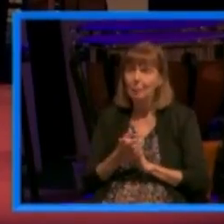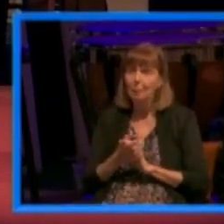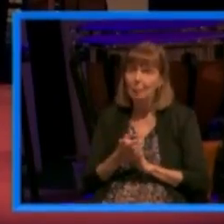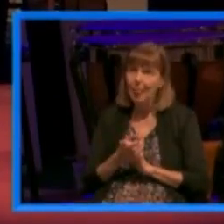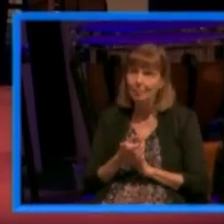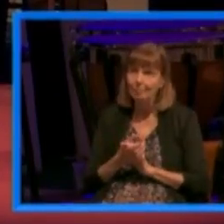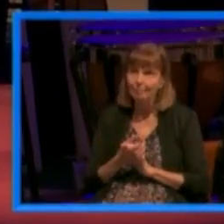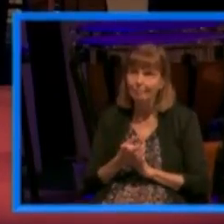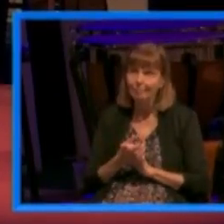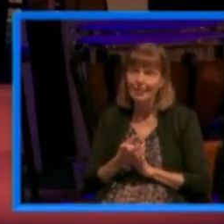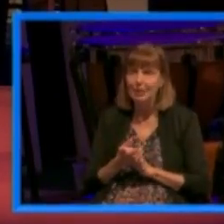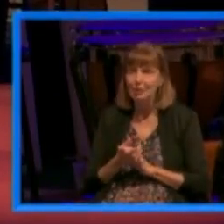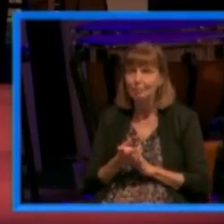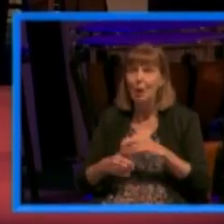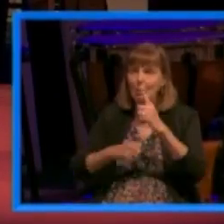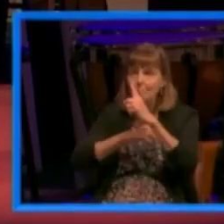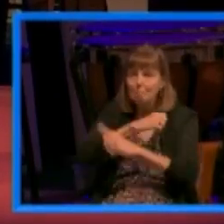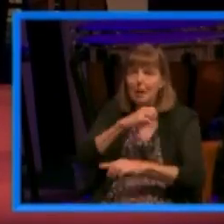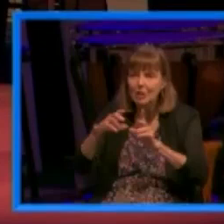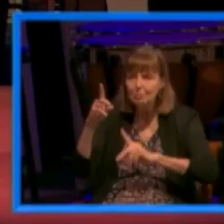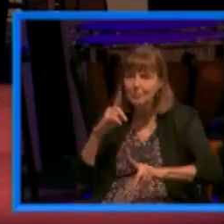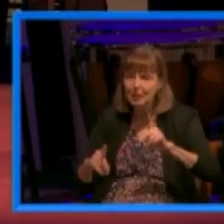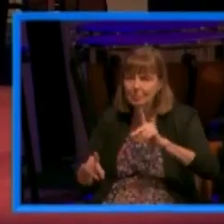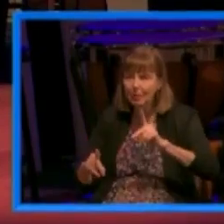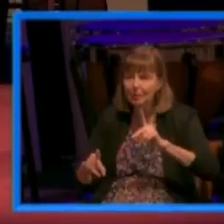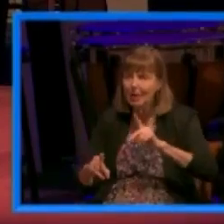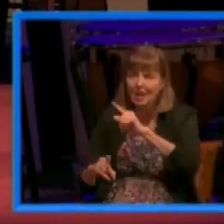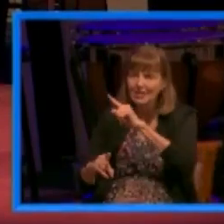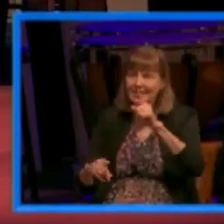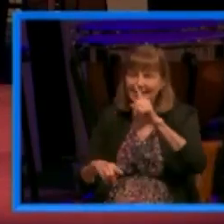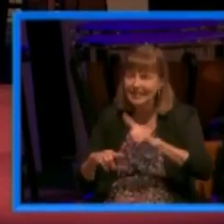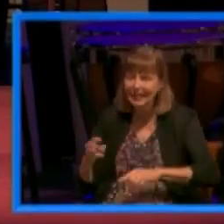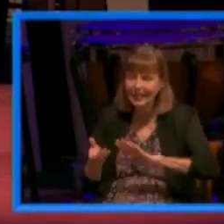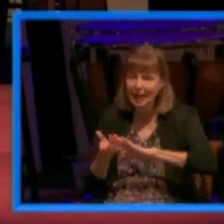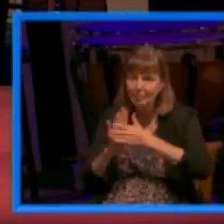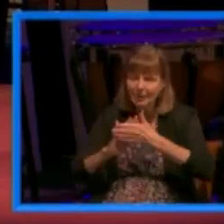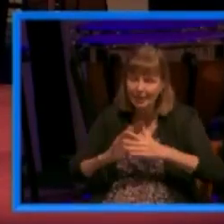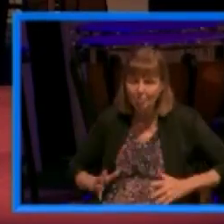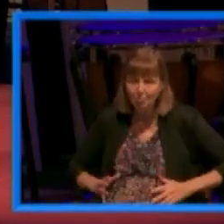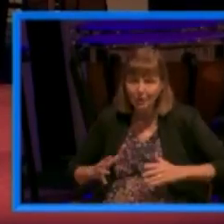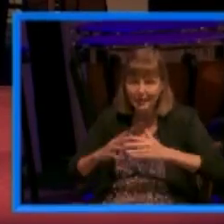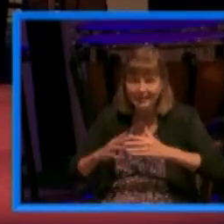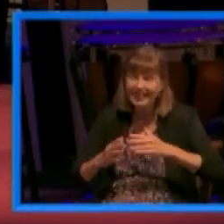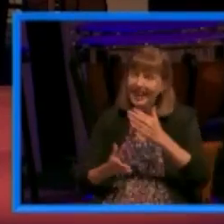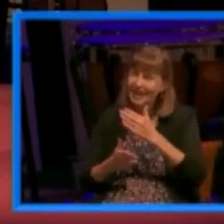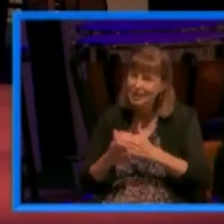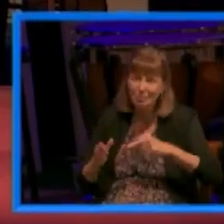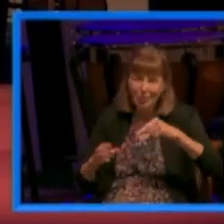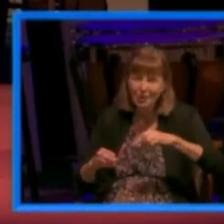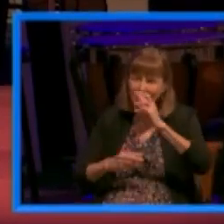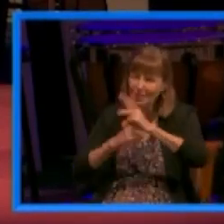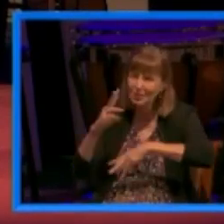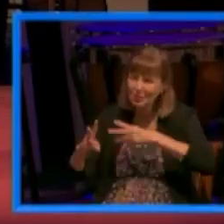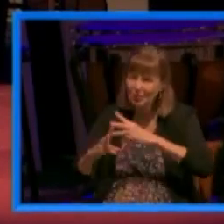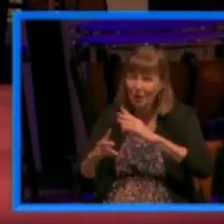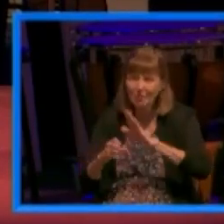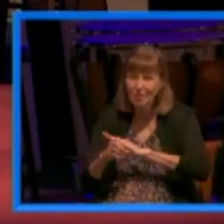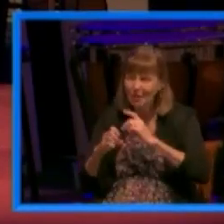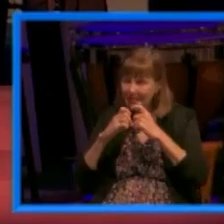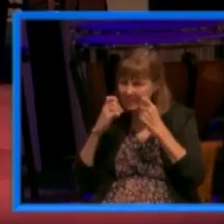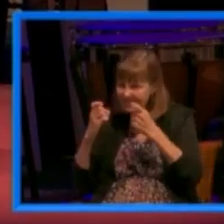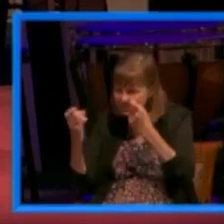curse upon people. That it's a part of this broken world and it's a part of sinfulness. But in this culture and in this